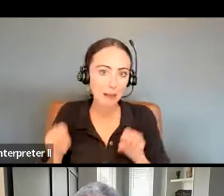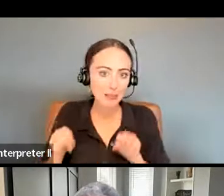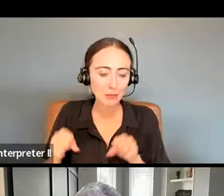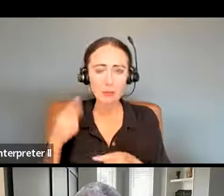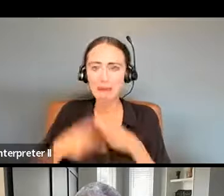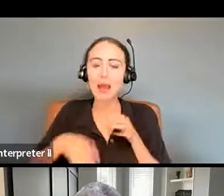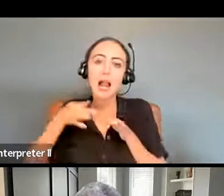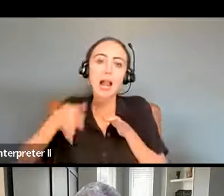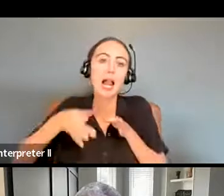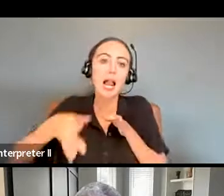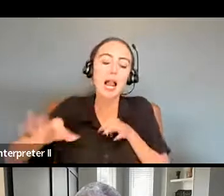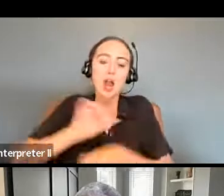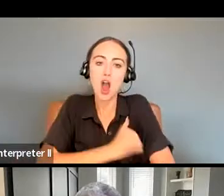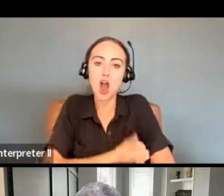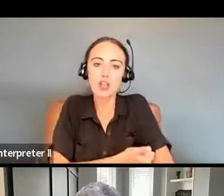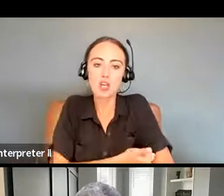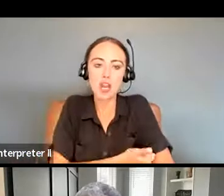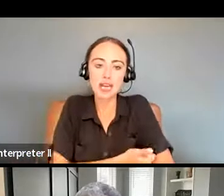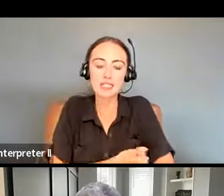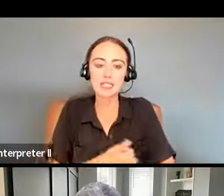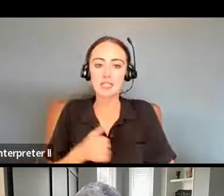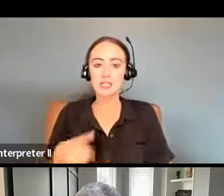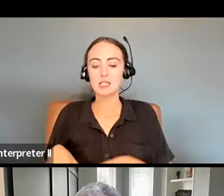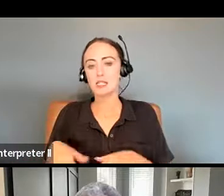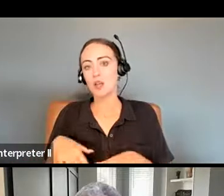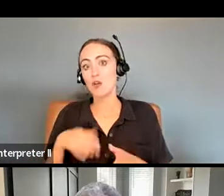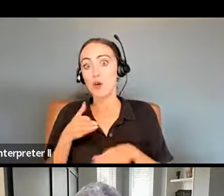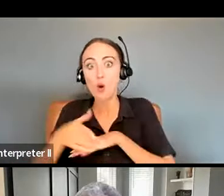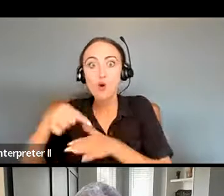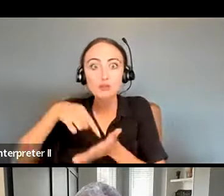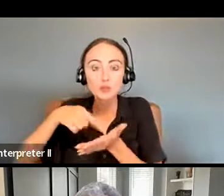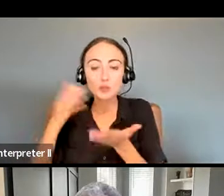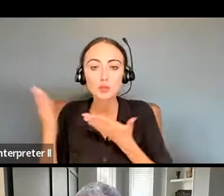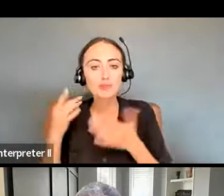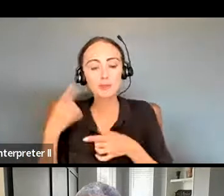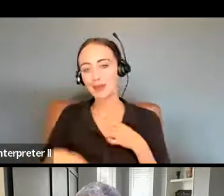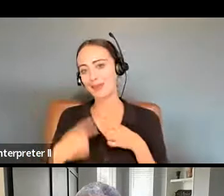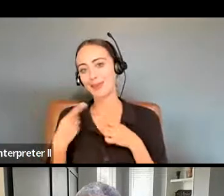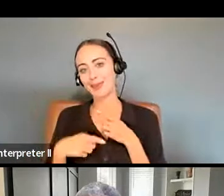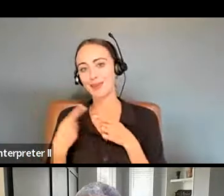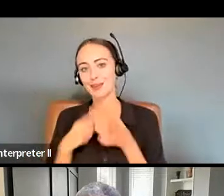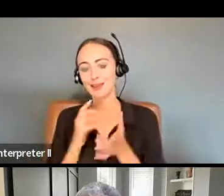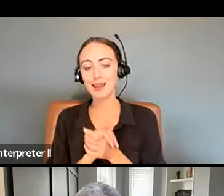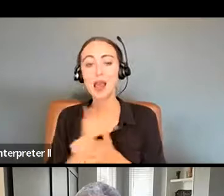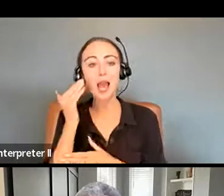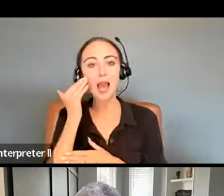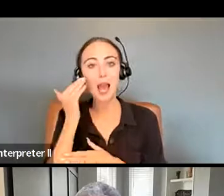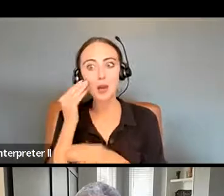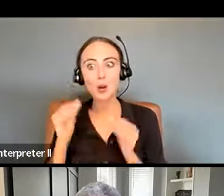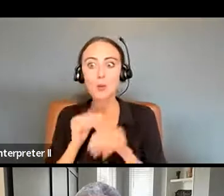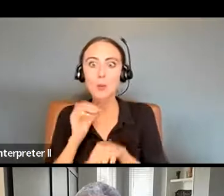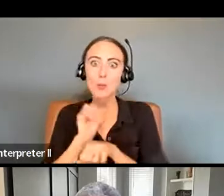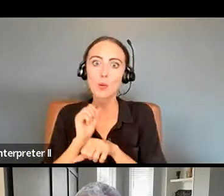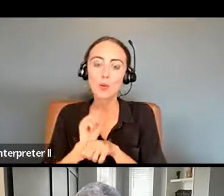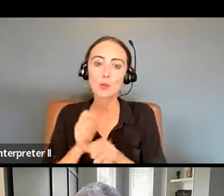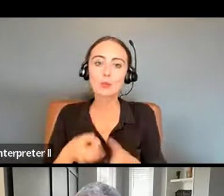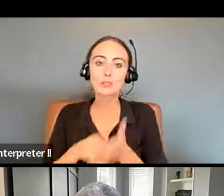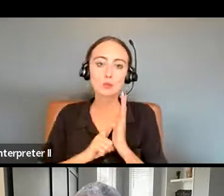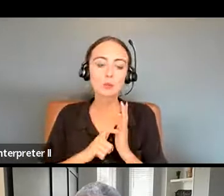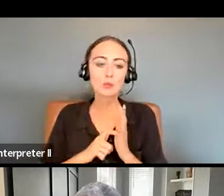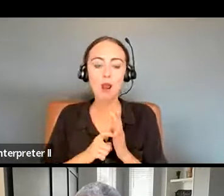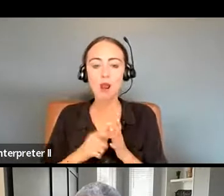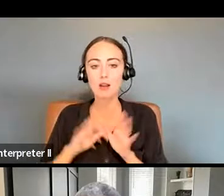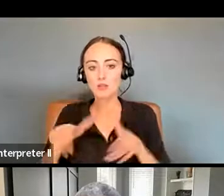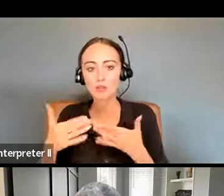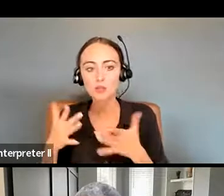delay authorizing the standing up of long overdue services. We can't do that. I know more work is needed here to get this right, and I want to